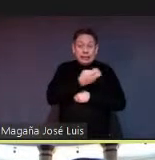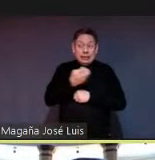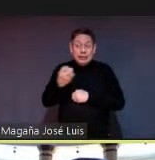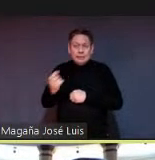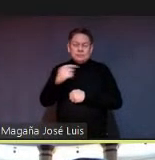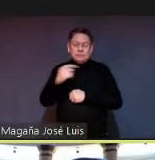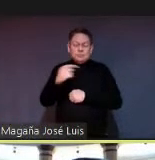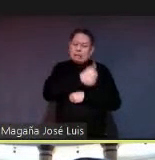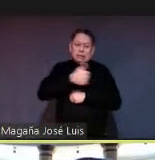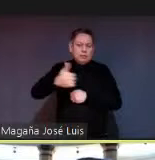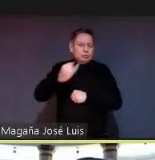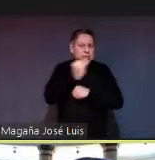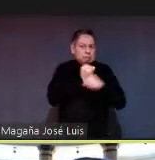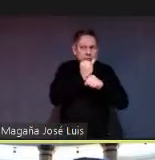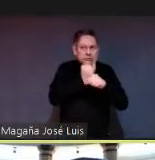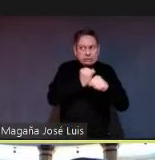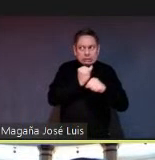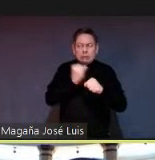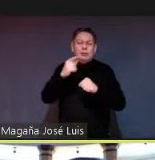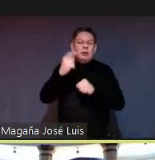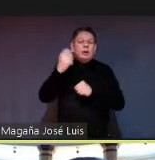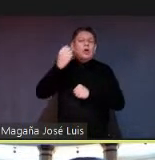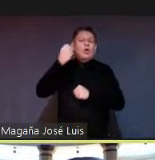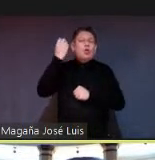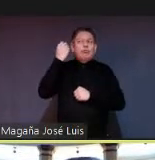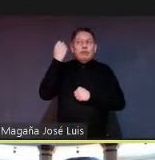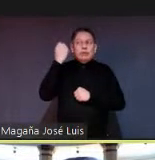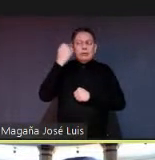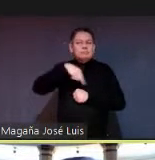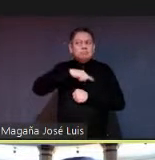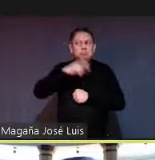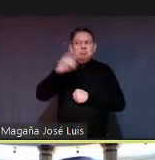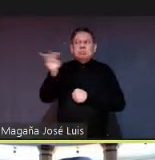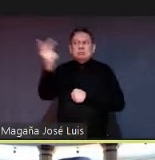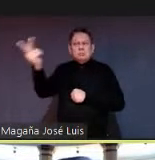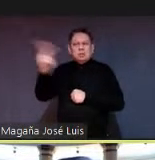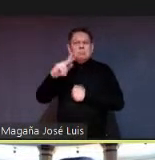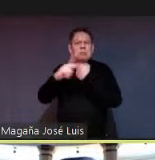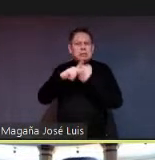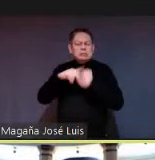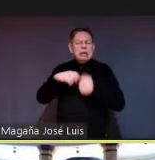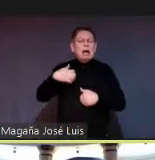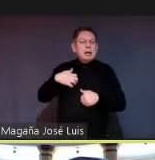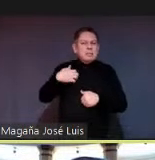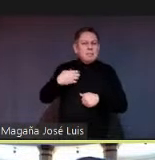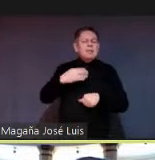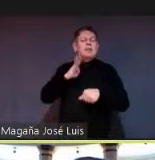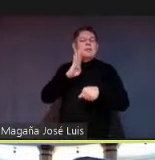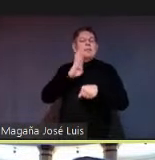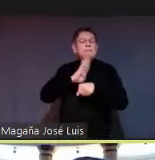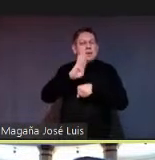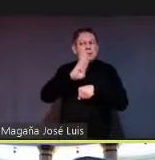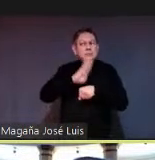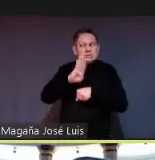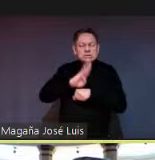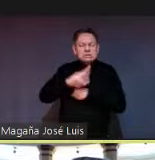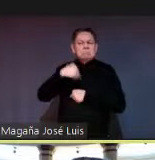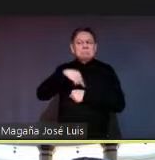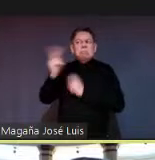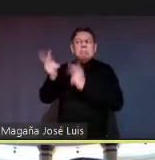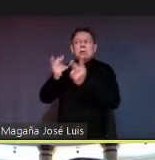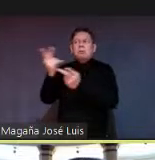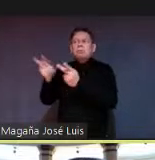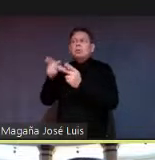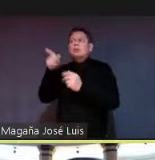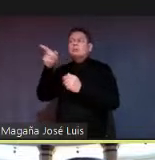Ministry of Health and Social Security in the country. There were international conferences from Argentina and Brazil that shared with us